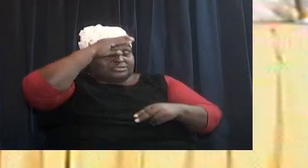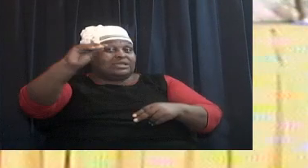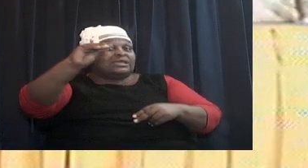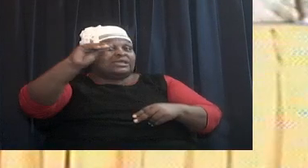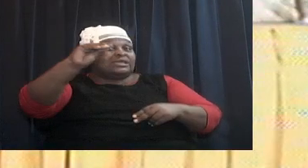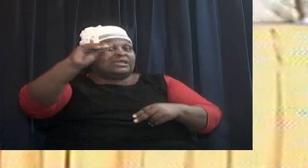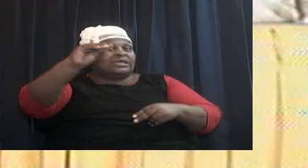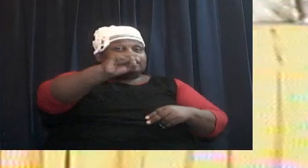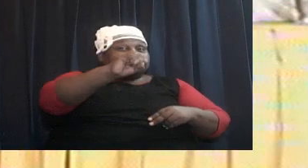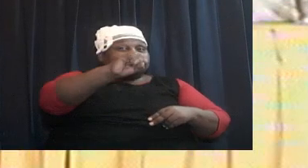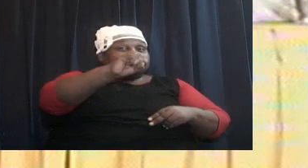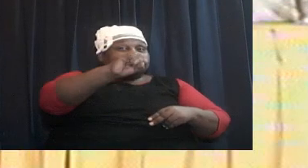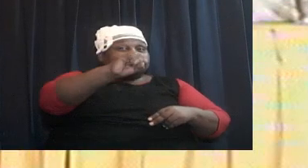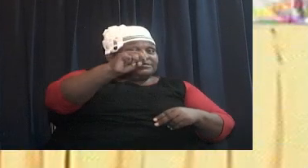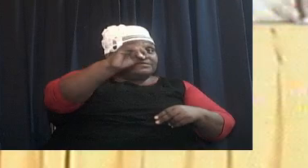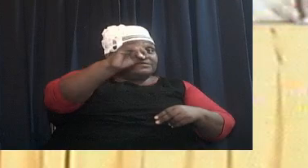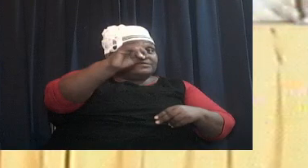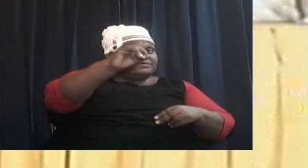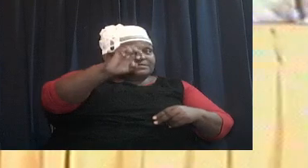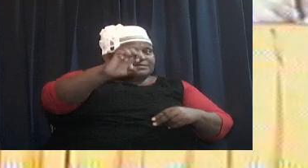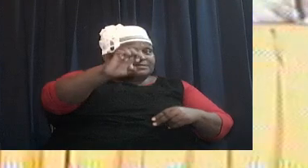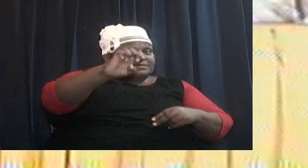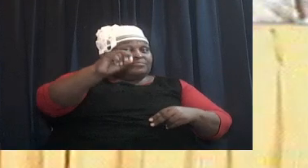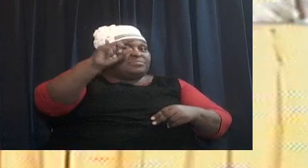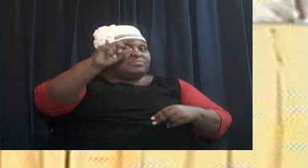She named one Reuben.